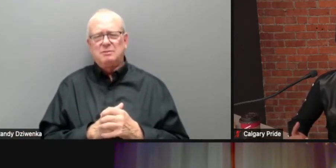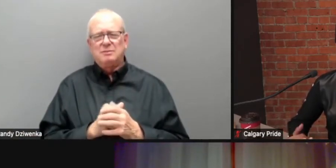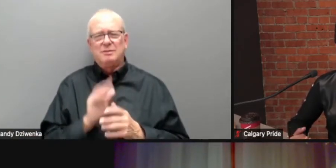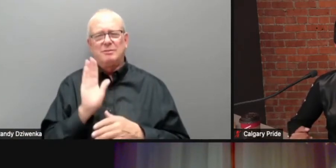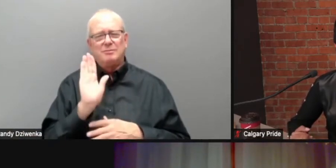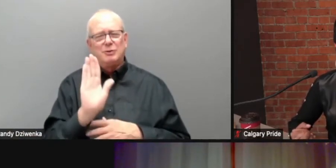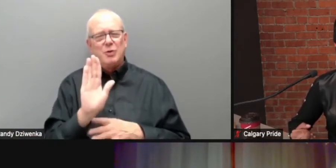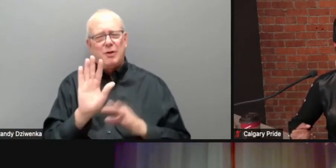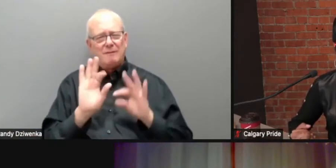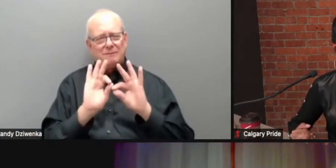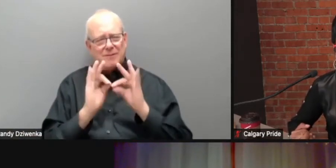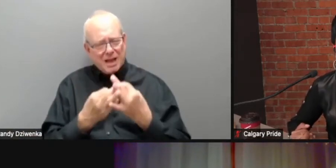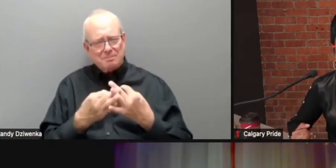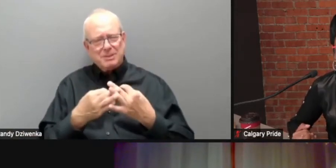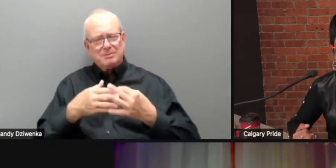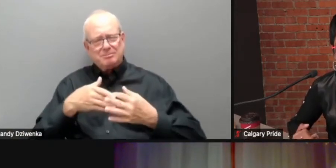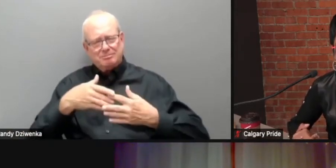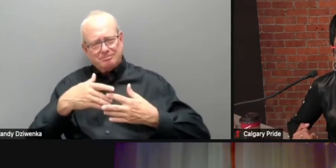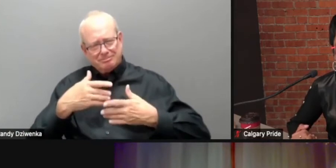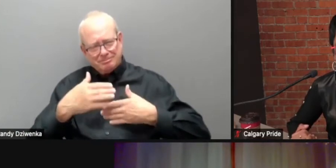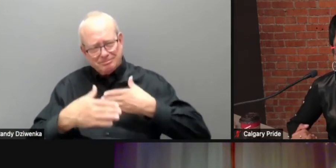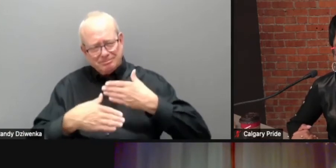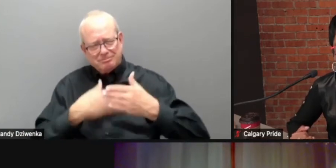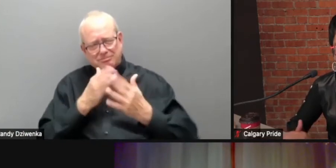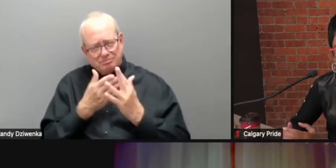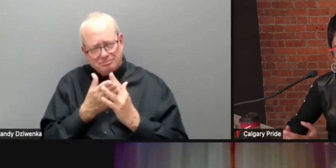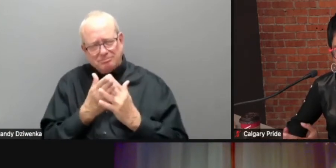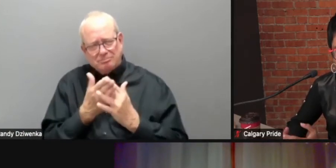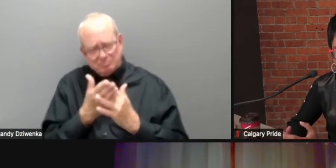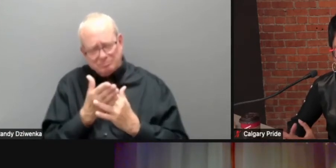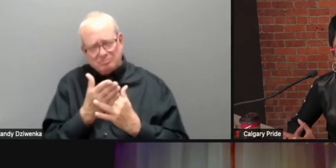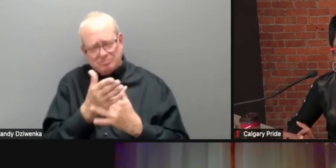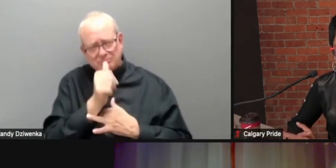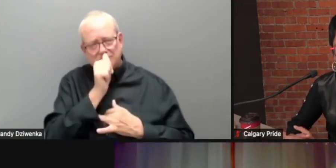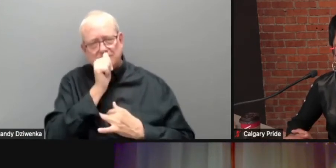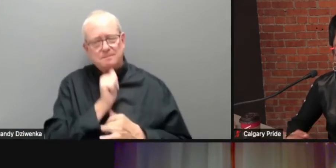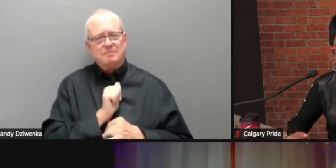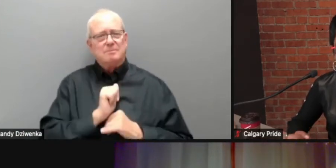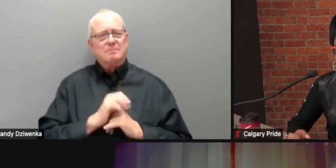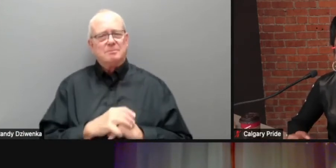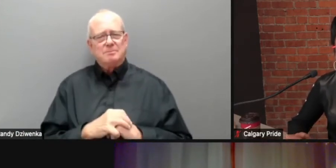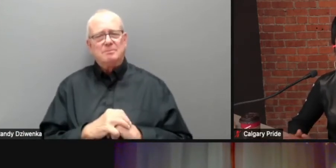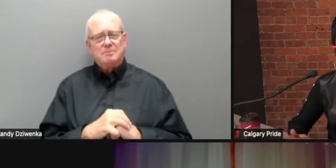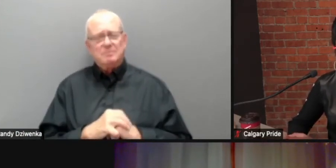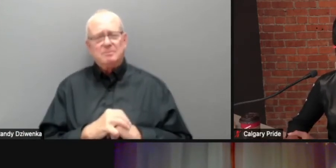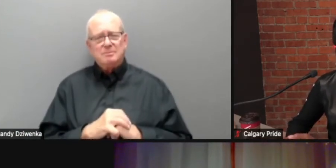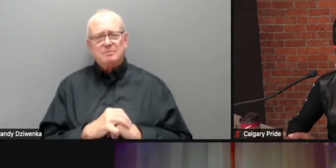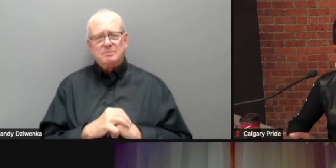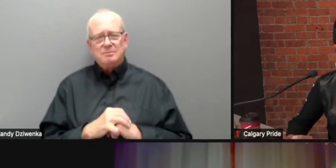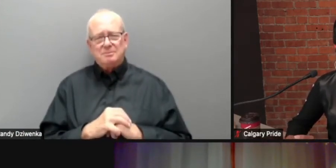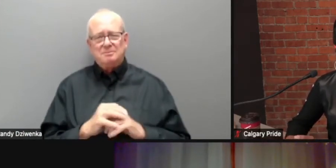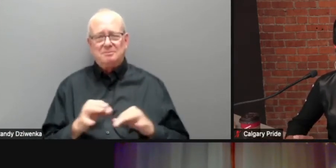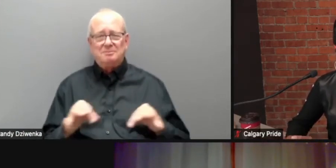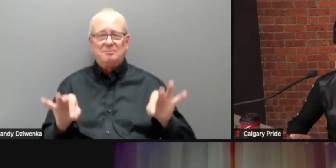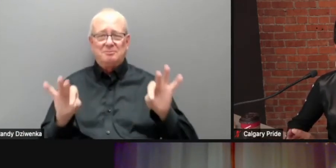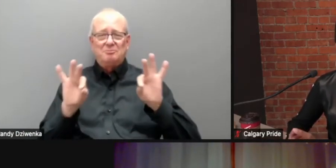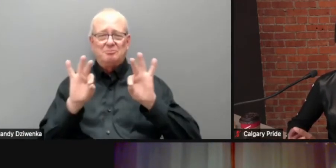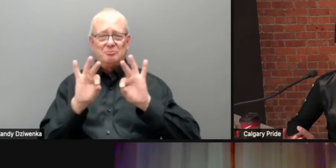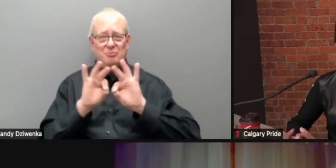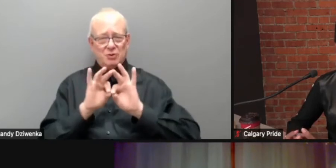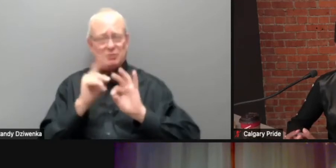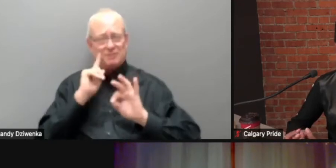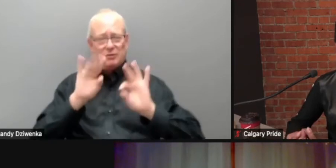and it's such an important form of representation for other families to see that if it's happening in your family,